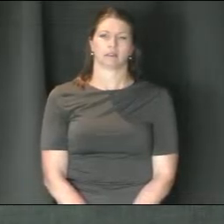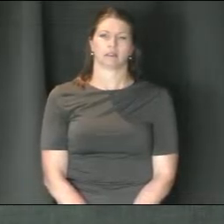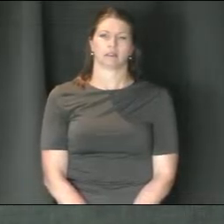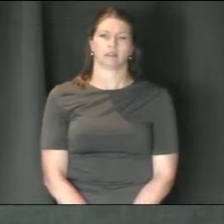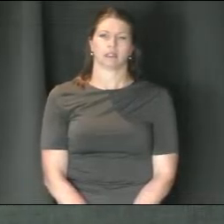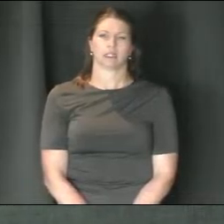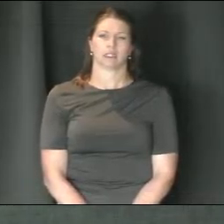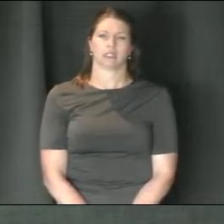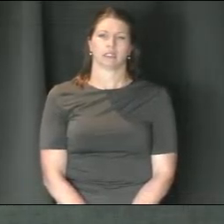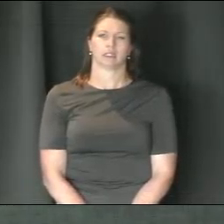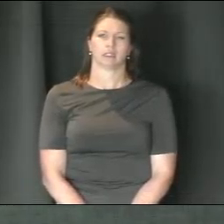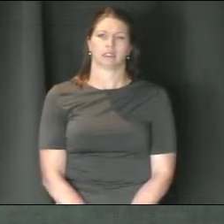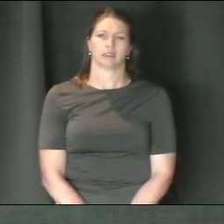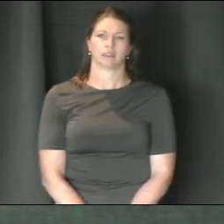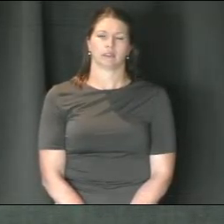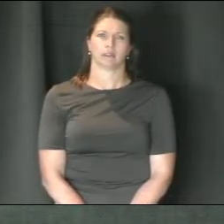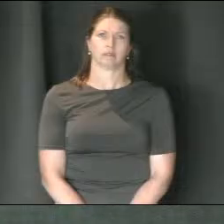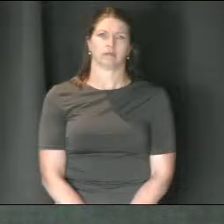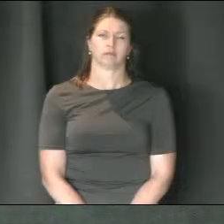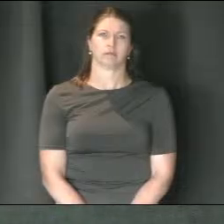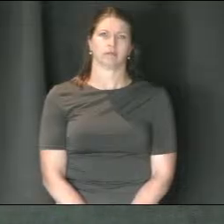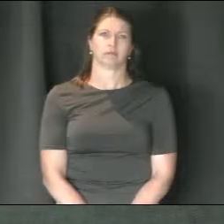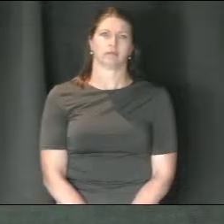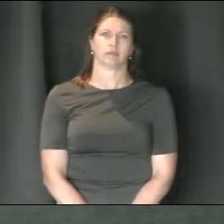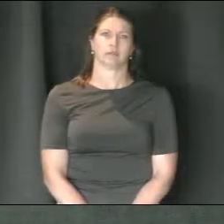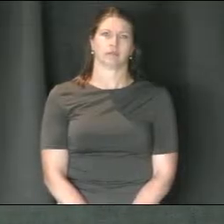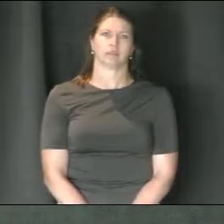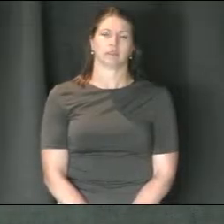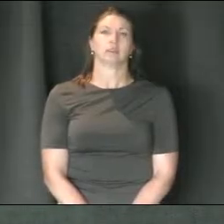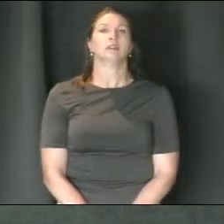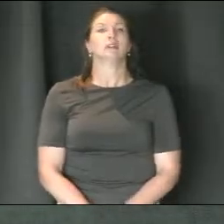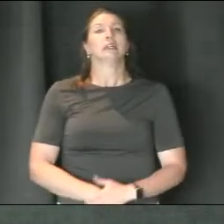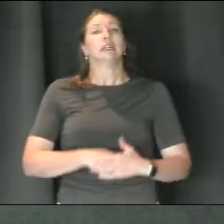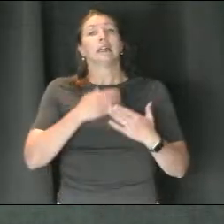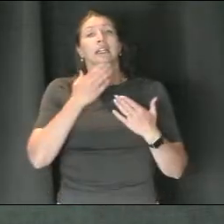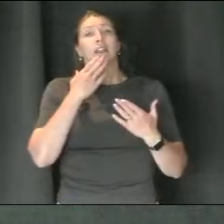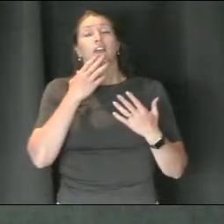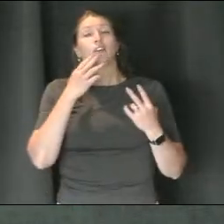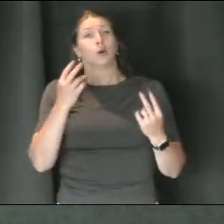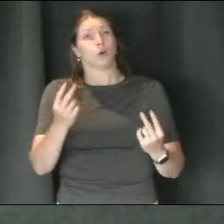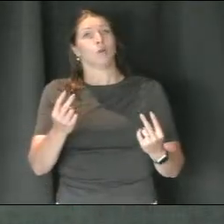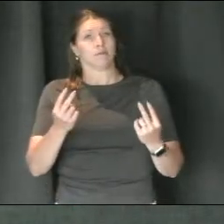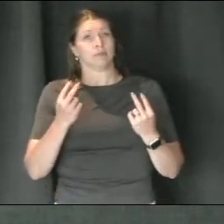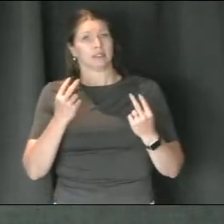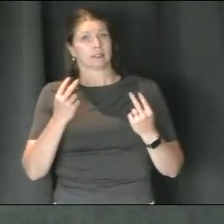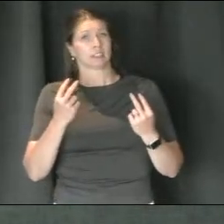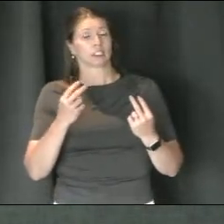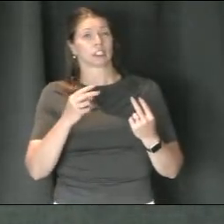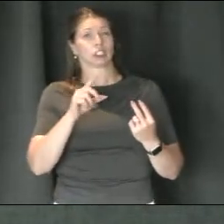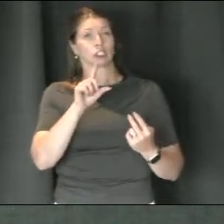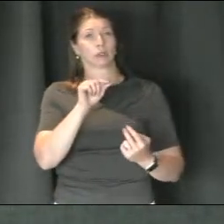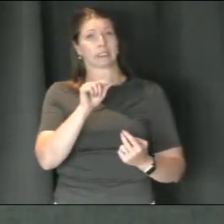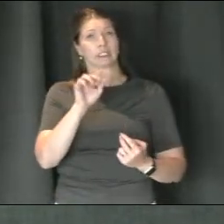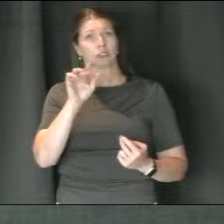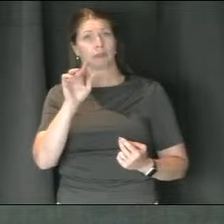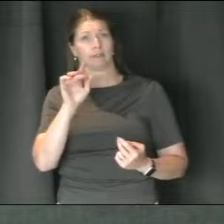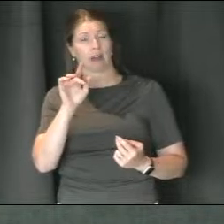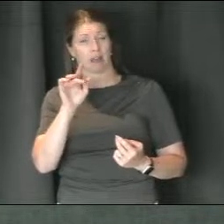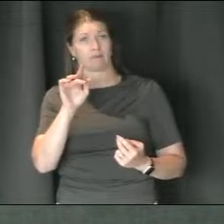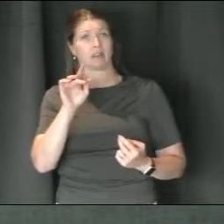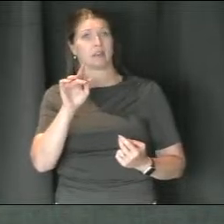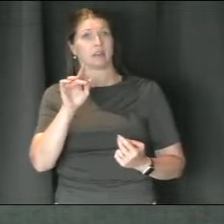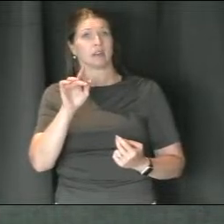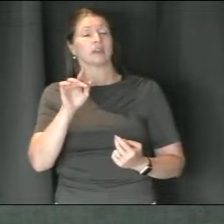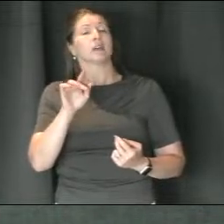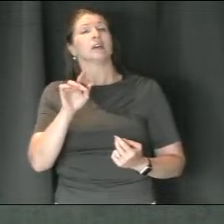de 2025. This concludes the formal part of the event, and please remain seated to